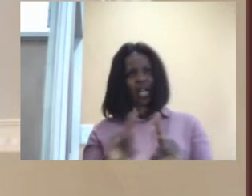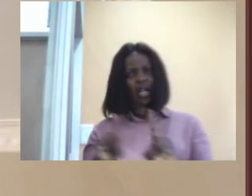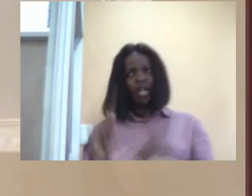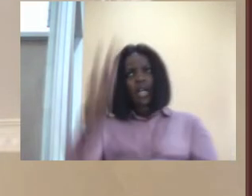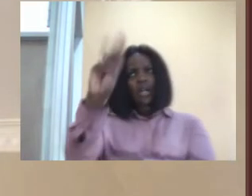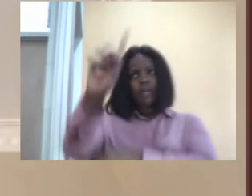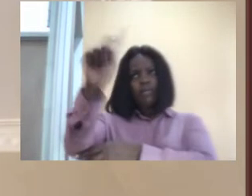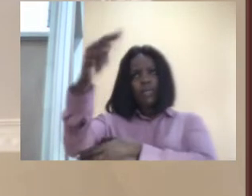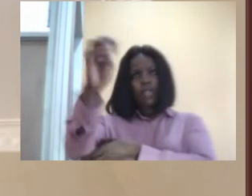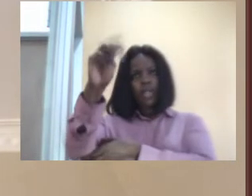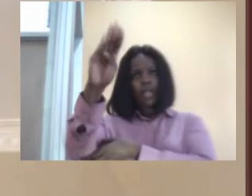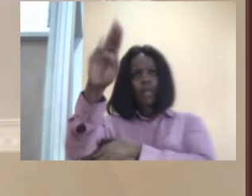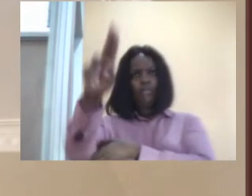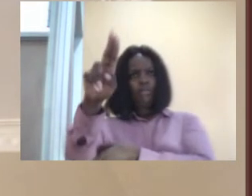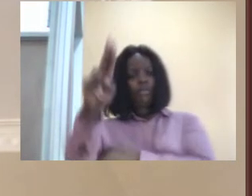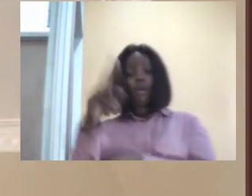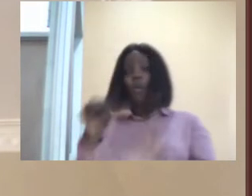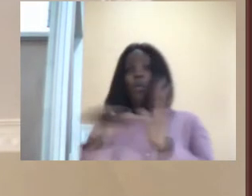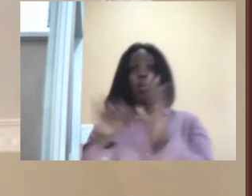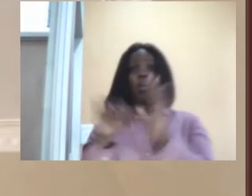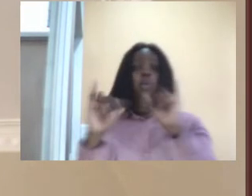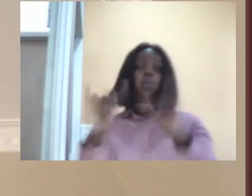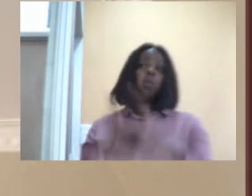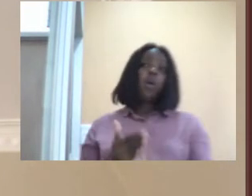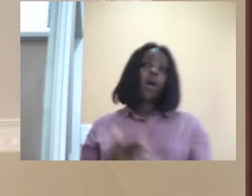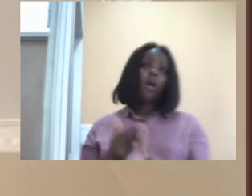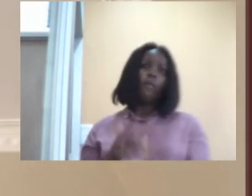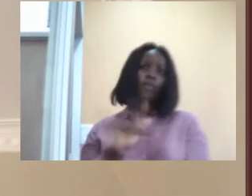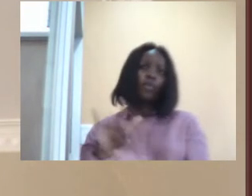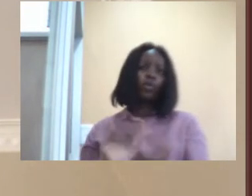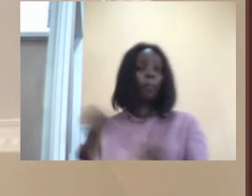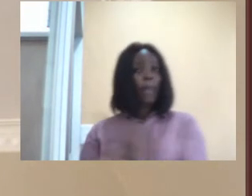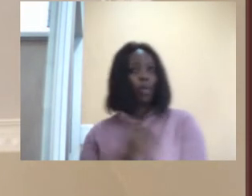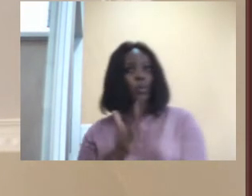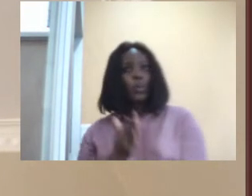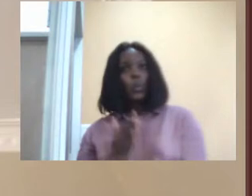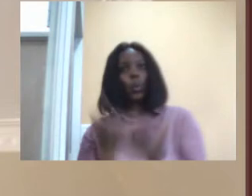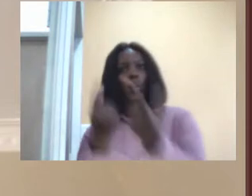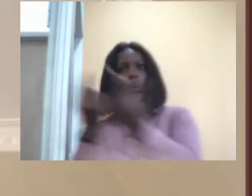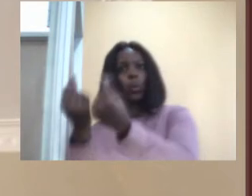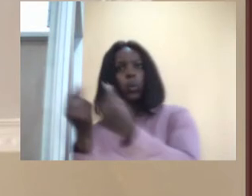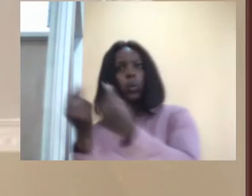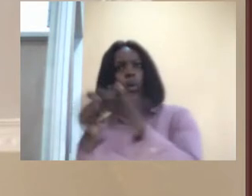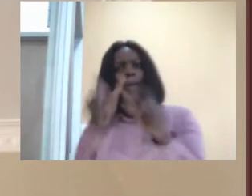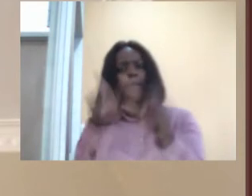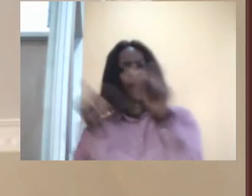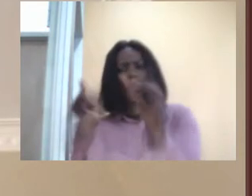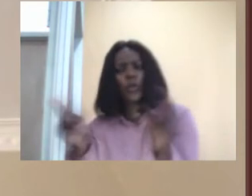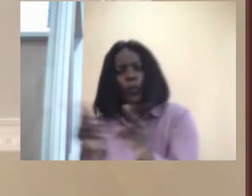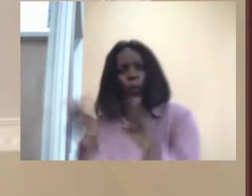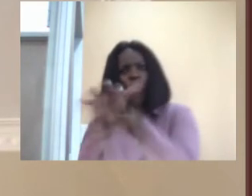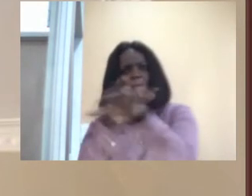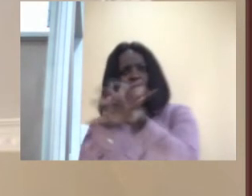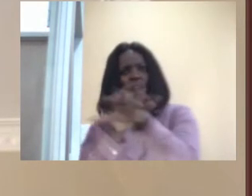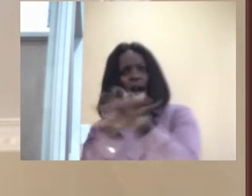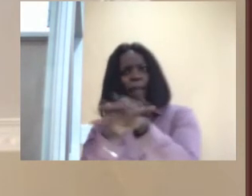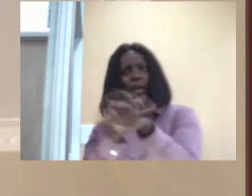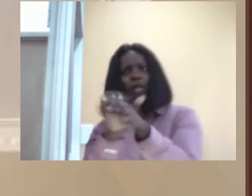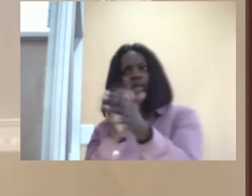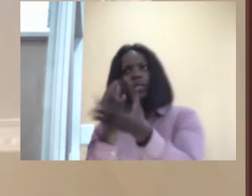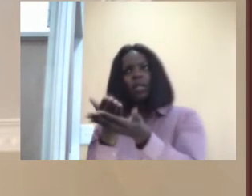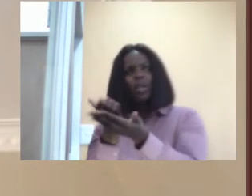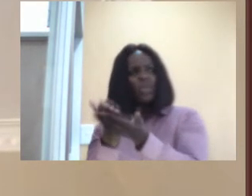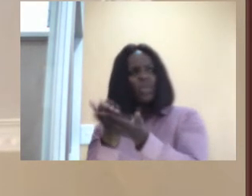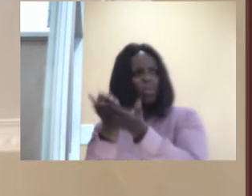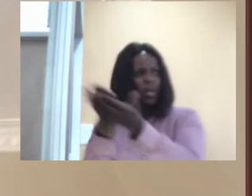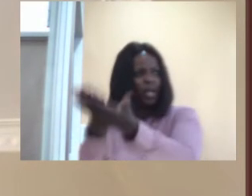Mthembu, which played a critical role in ensuring that they assembled emerging farmers that they donated as their